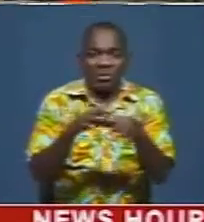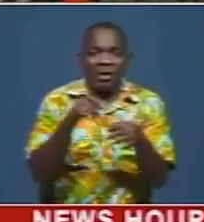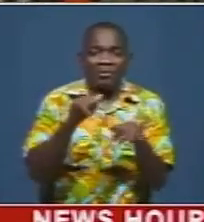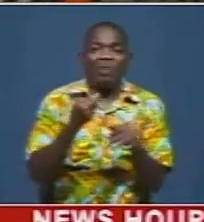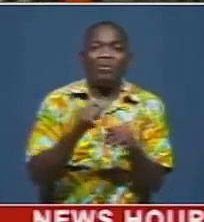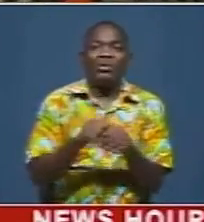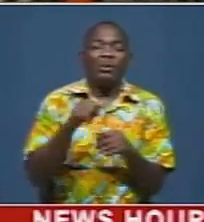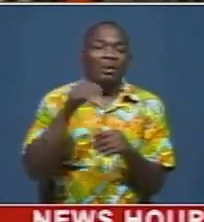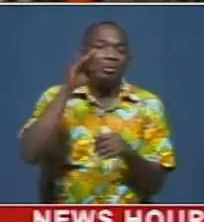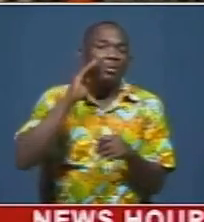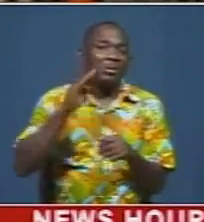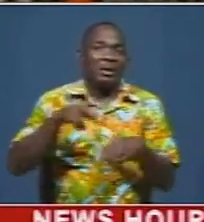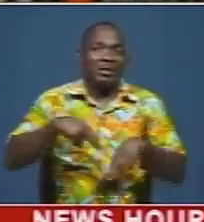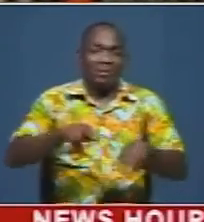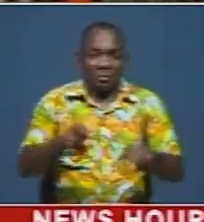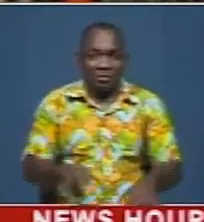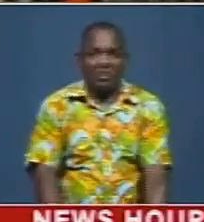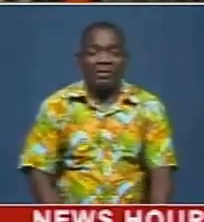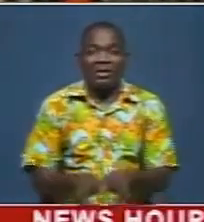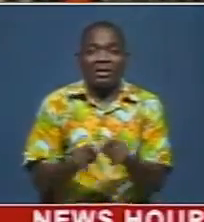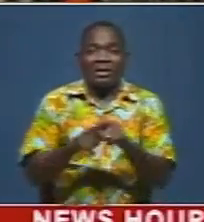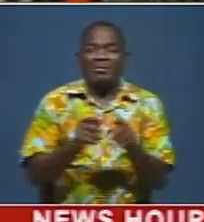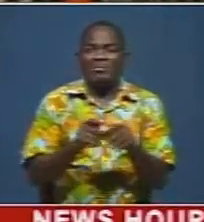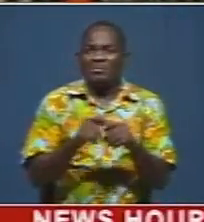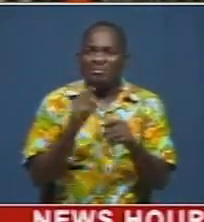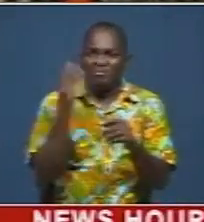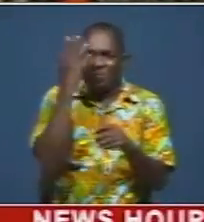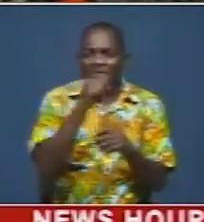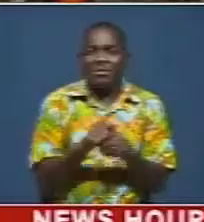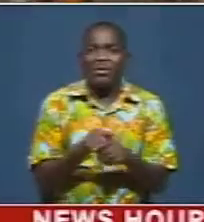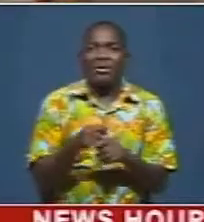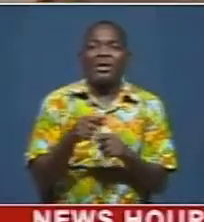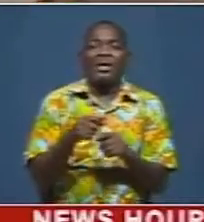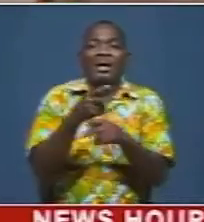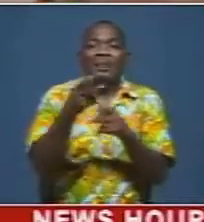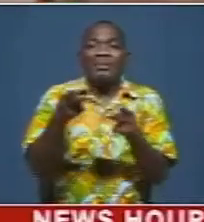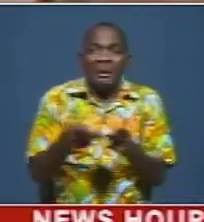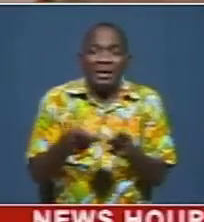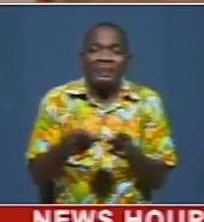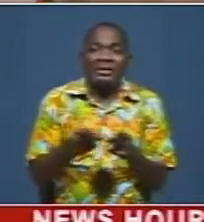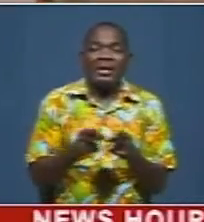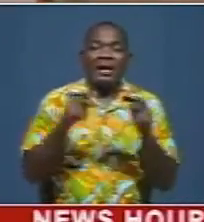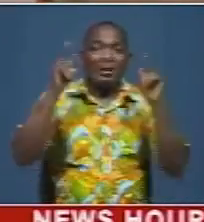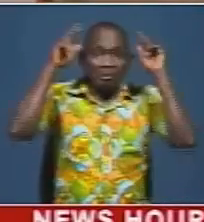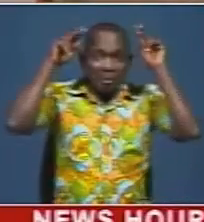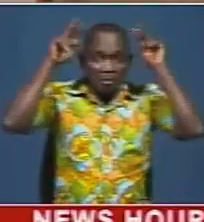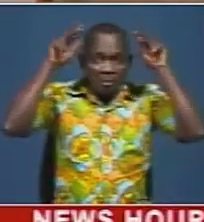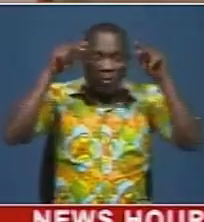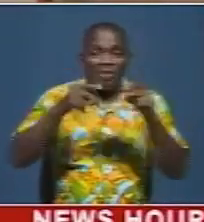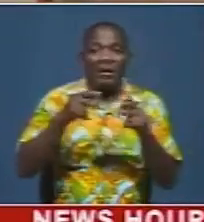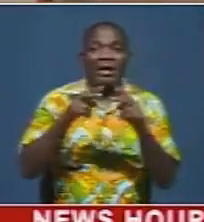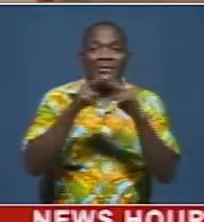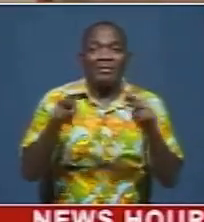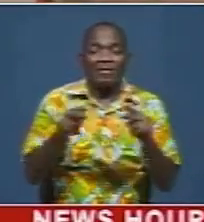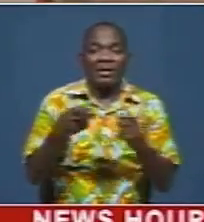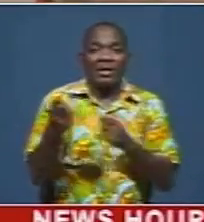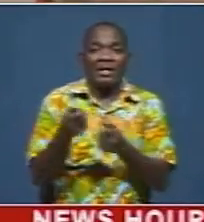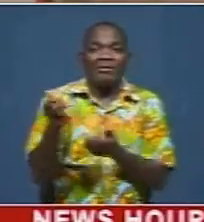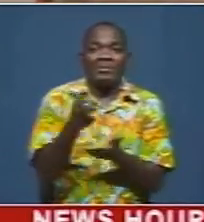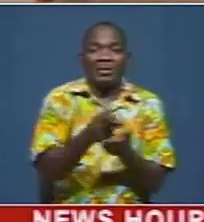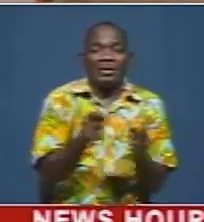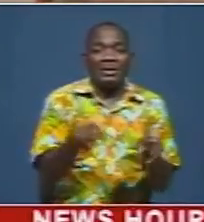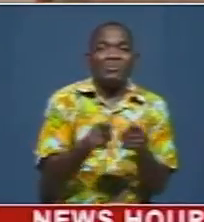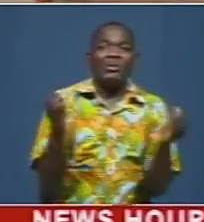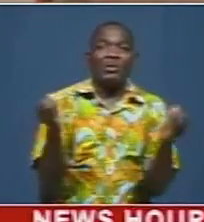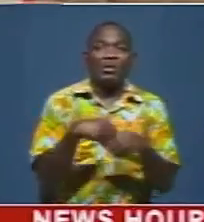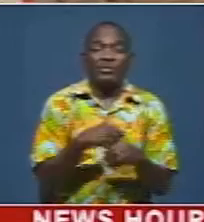main Bolgatanga Highway, a multi-purpose terminal, a Hajj village, a parking lot, and offices.